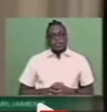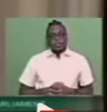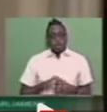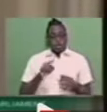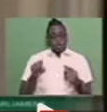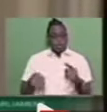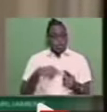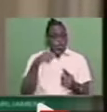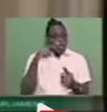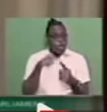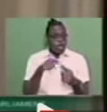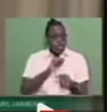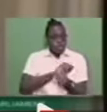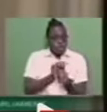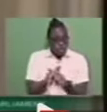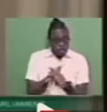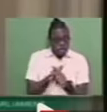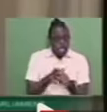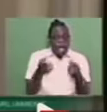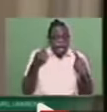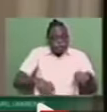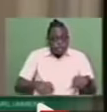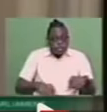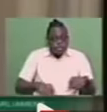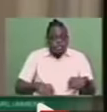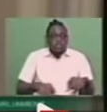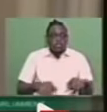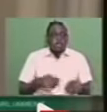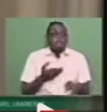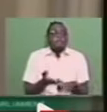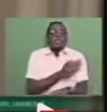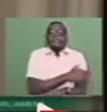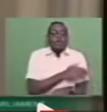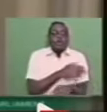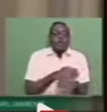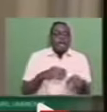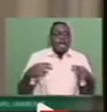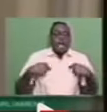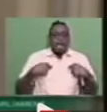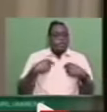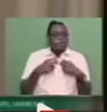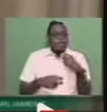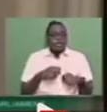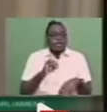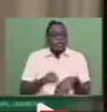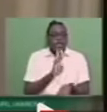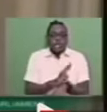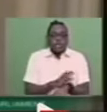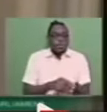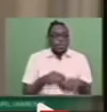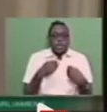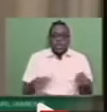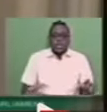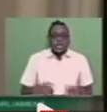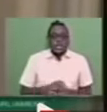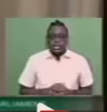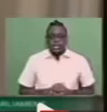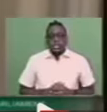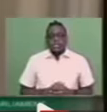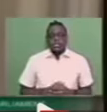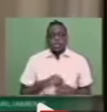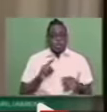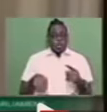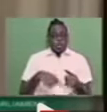in intensive care. With the PNM in office in March 2020, when the virus arrived, it was sadly